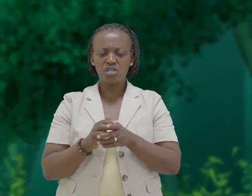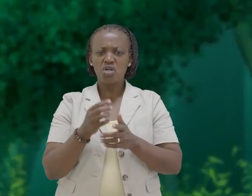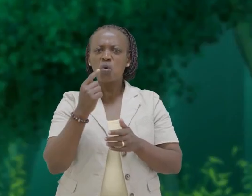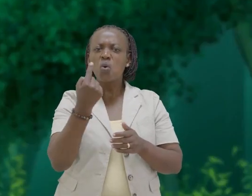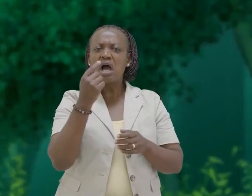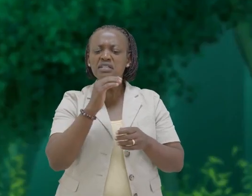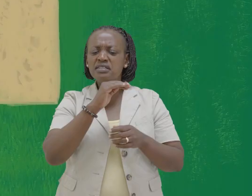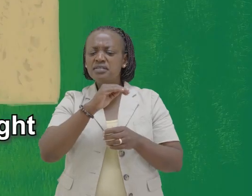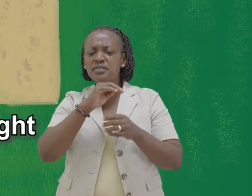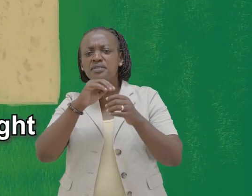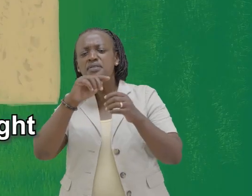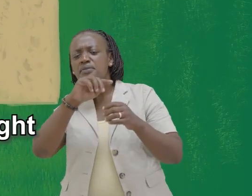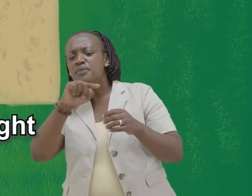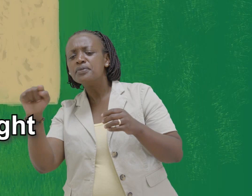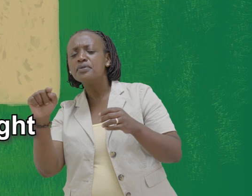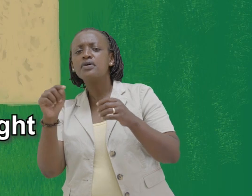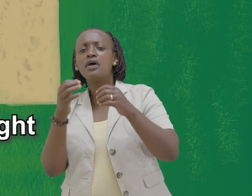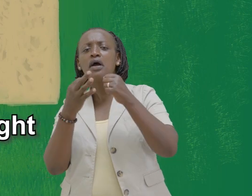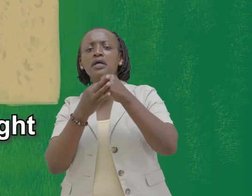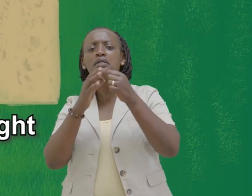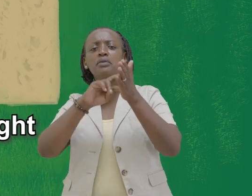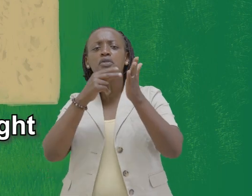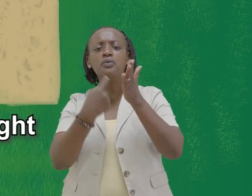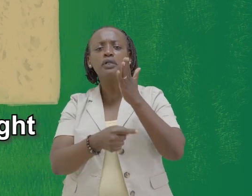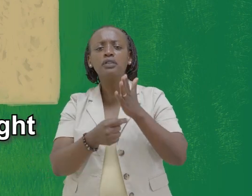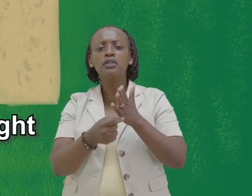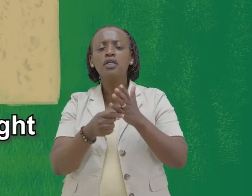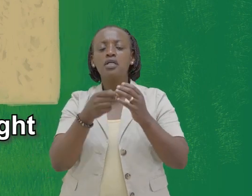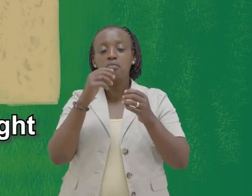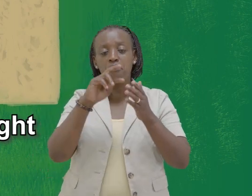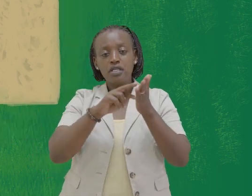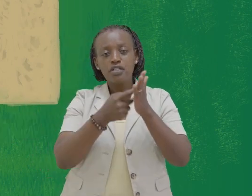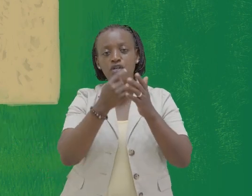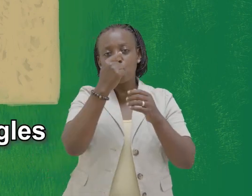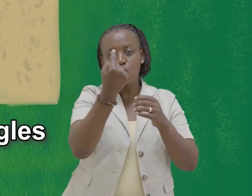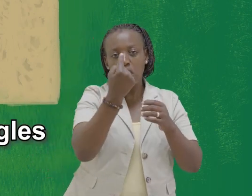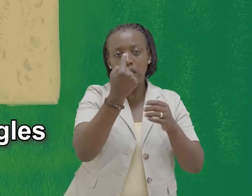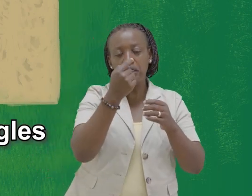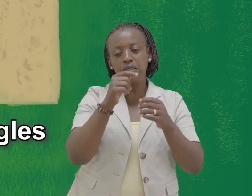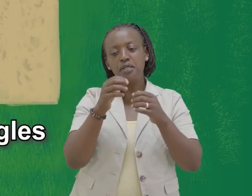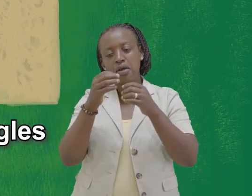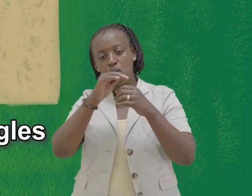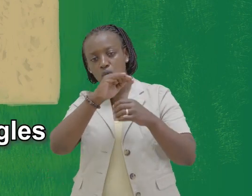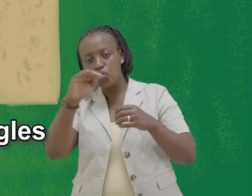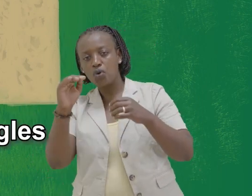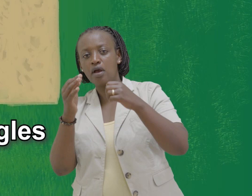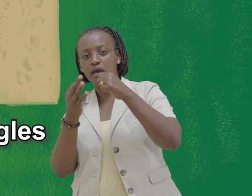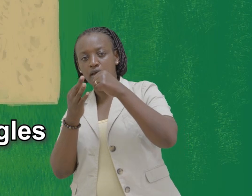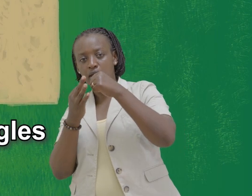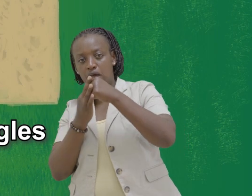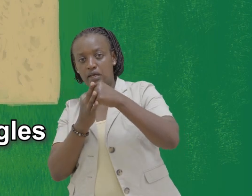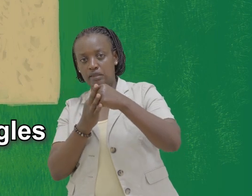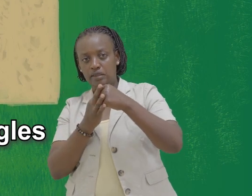is 1/8? 1/8 is also called 1/8, which means it is